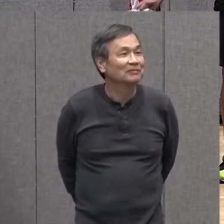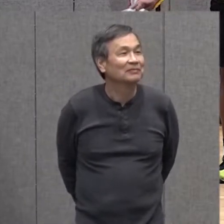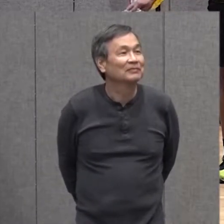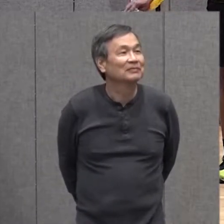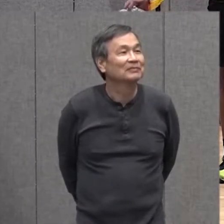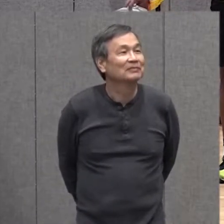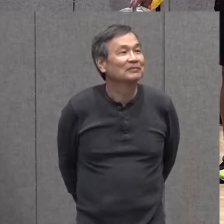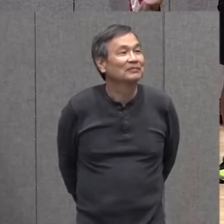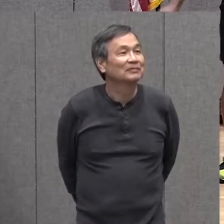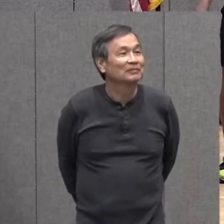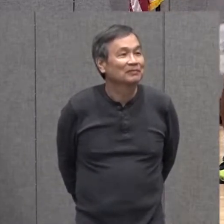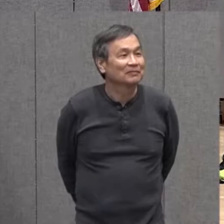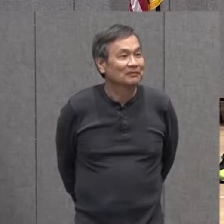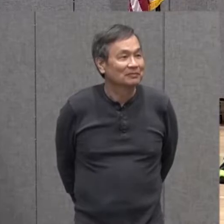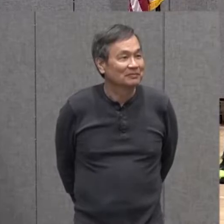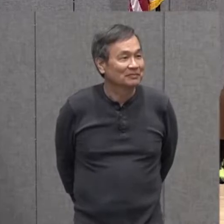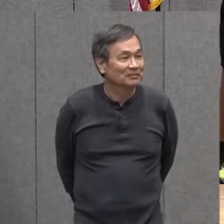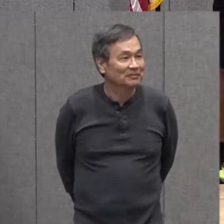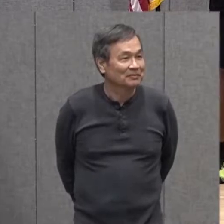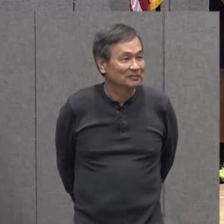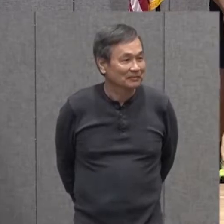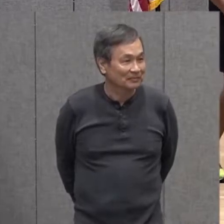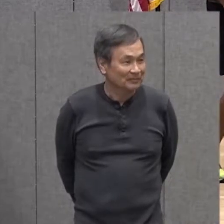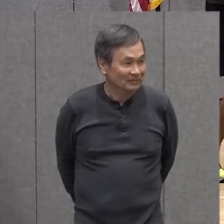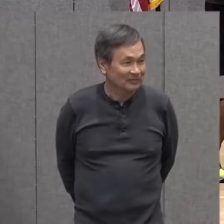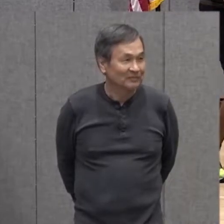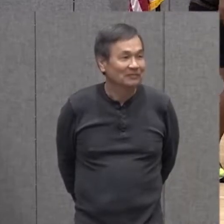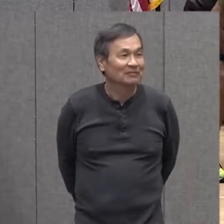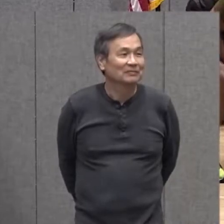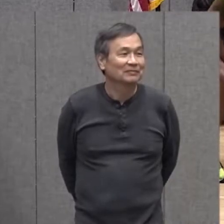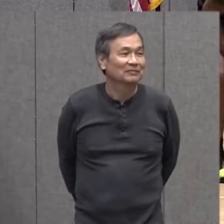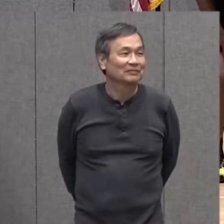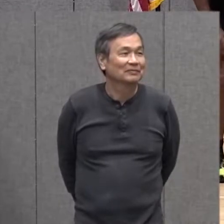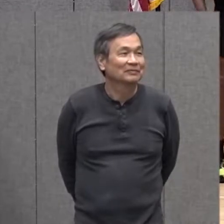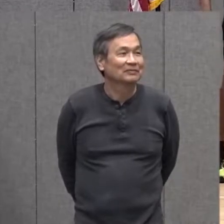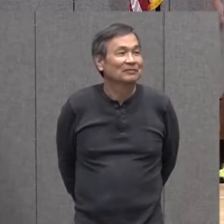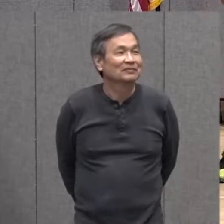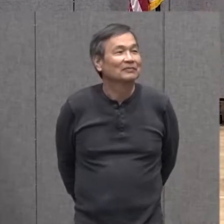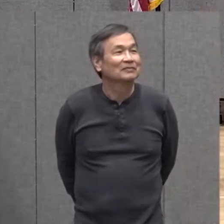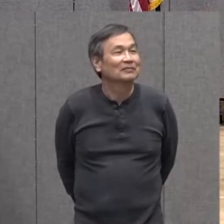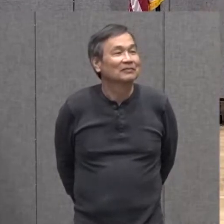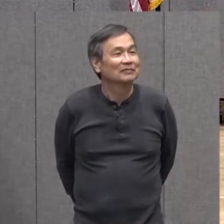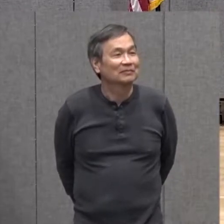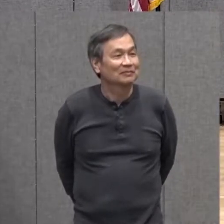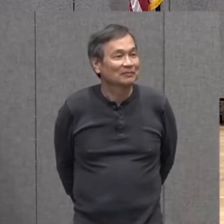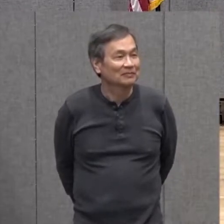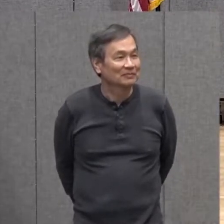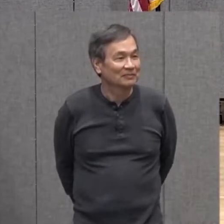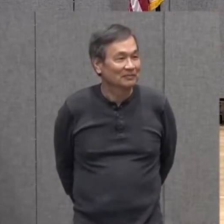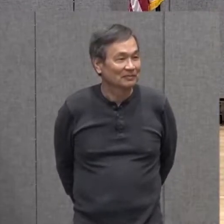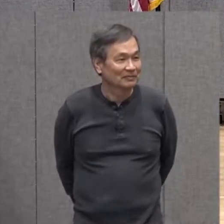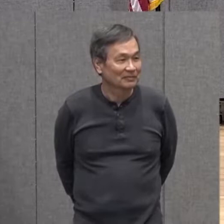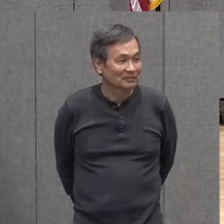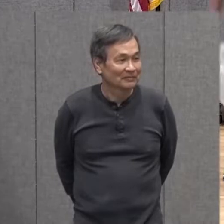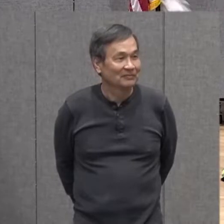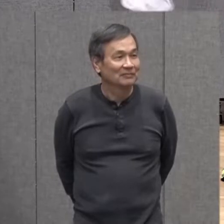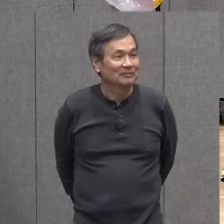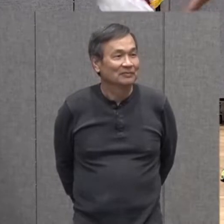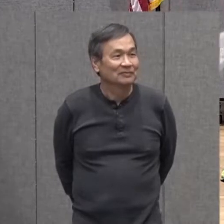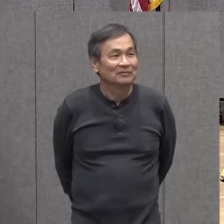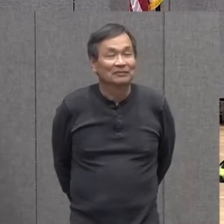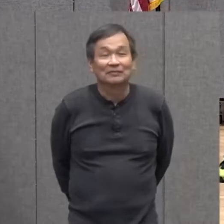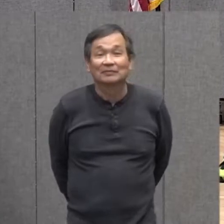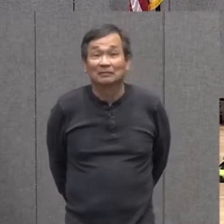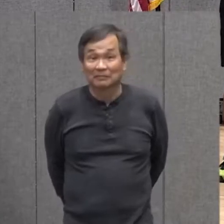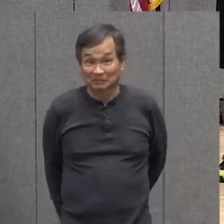reto. Tirando la bolsa, pero ganándola abajo de las rodillas, que es un nivel bajo. Un nivel muy bajo